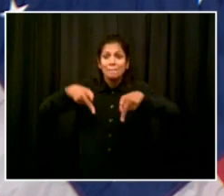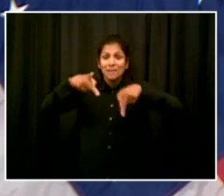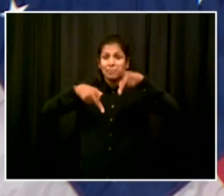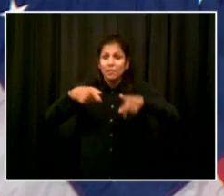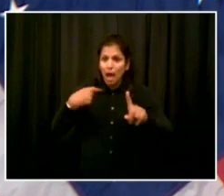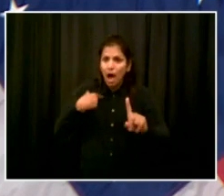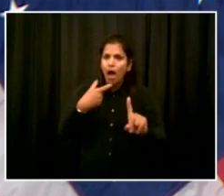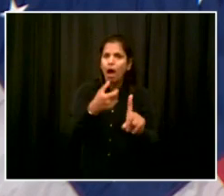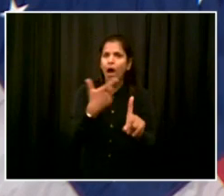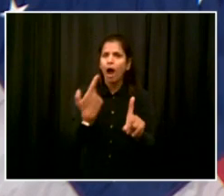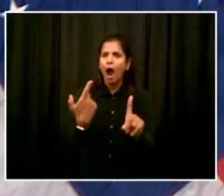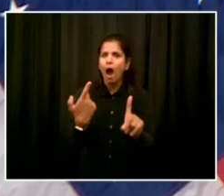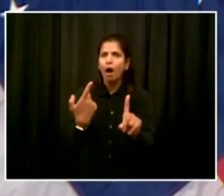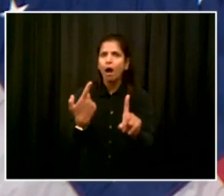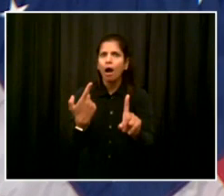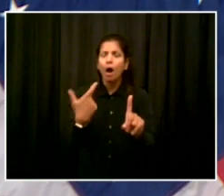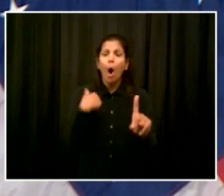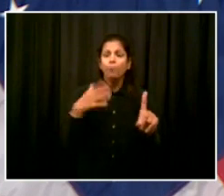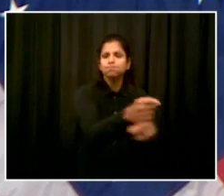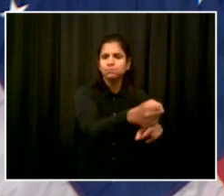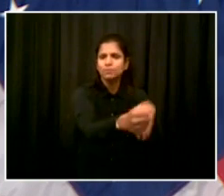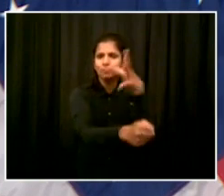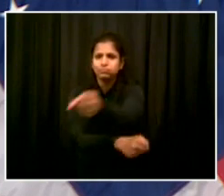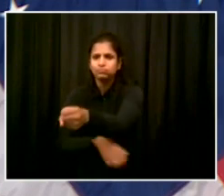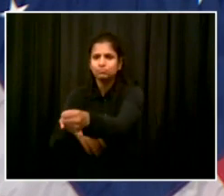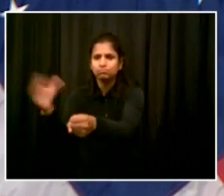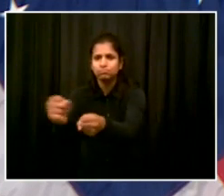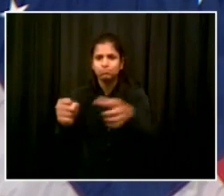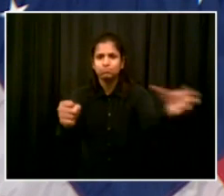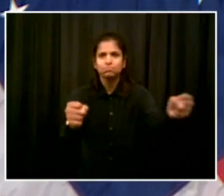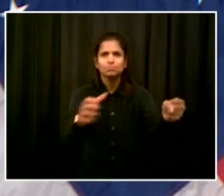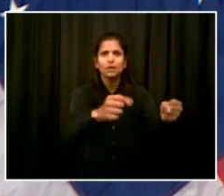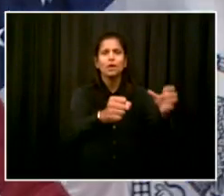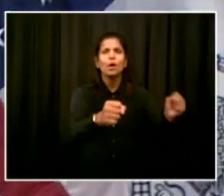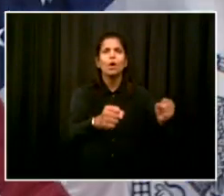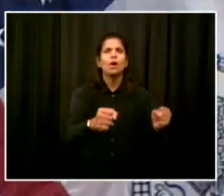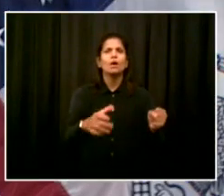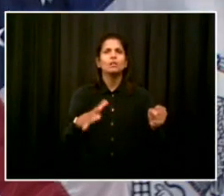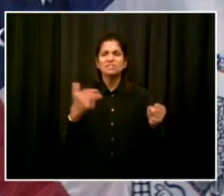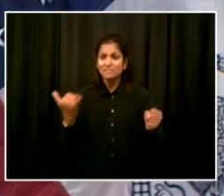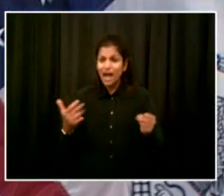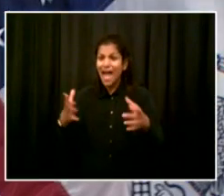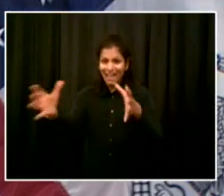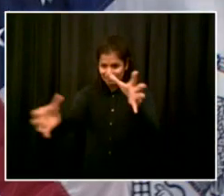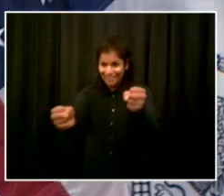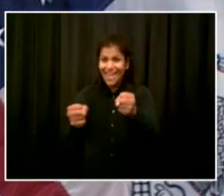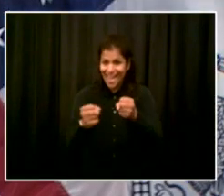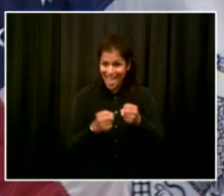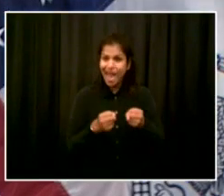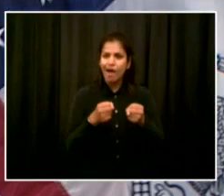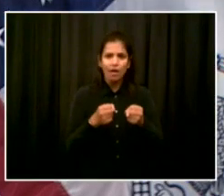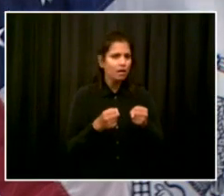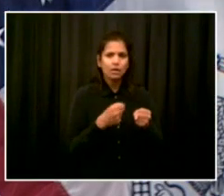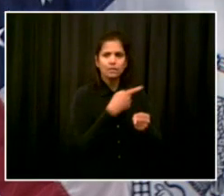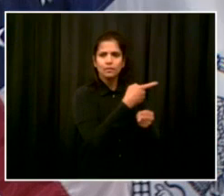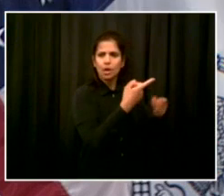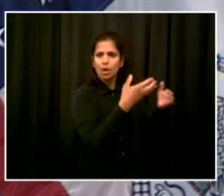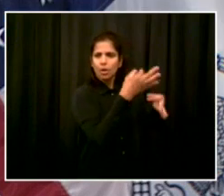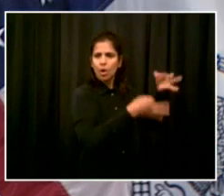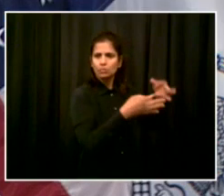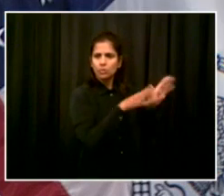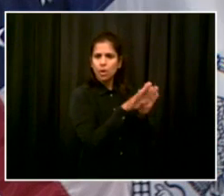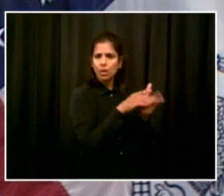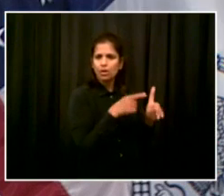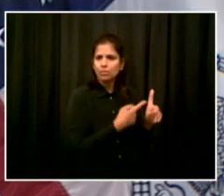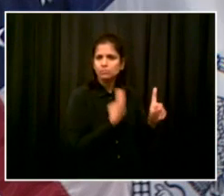off the streets. We need the courts open. Amen. Amen. Go ahead, Julia. Okay, on the courts, actually, this question comes from